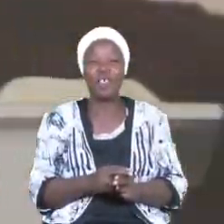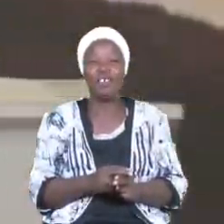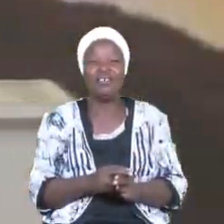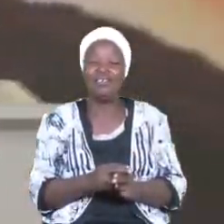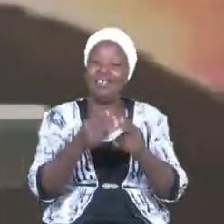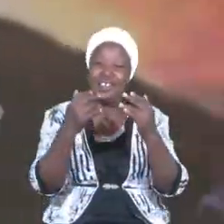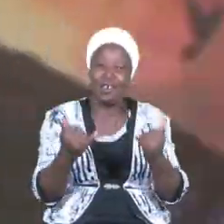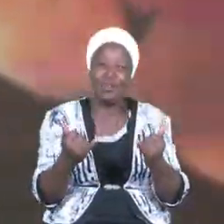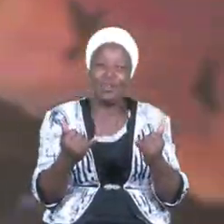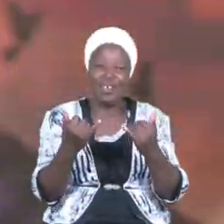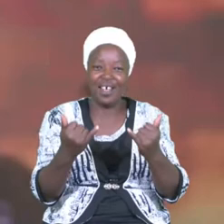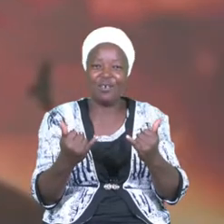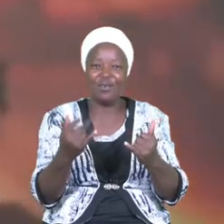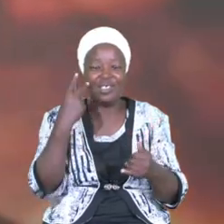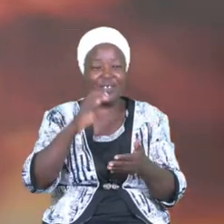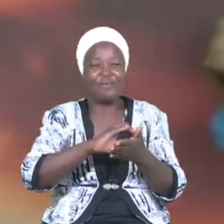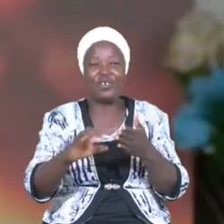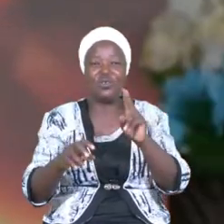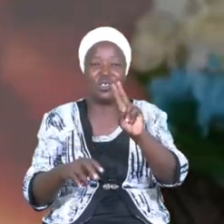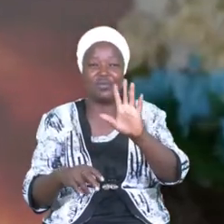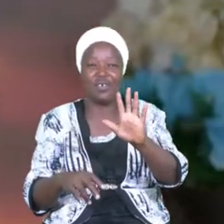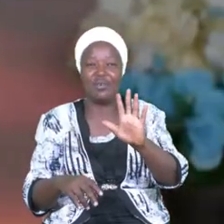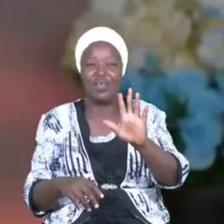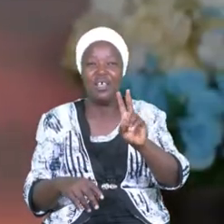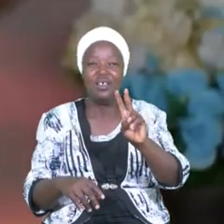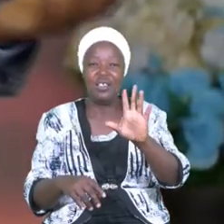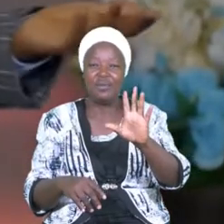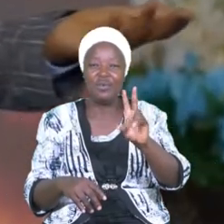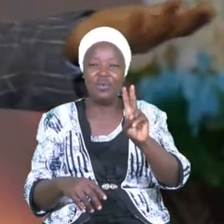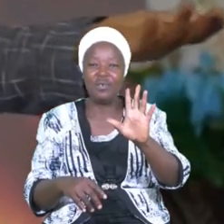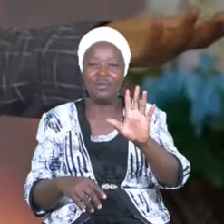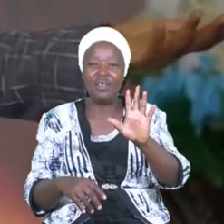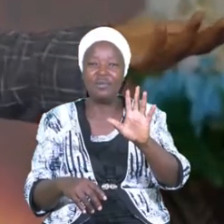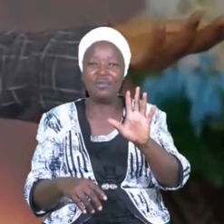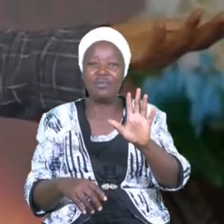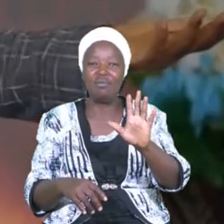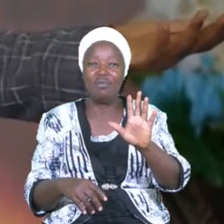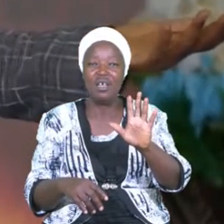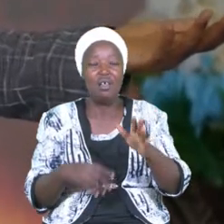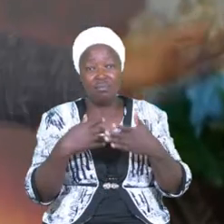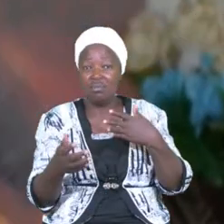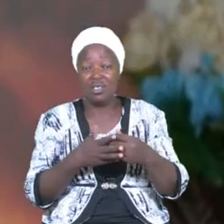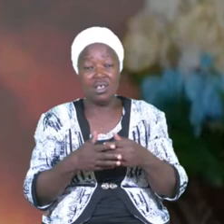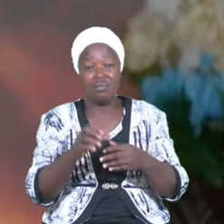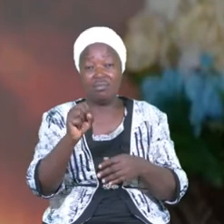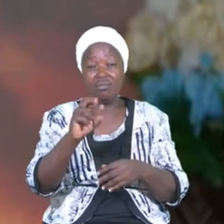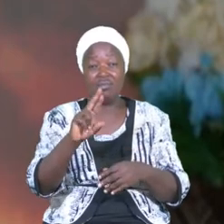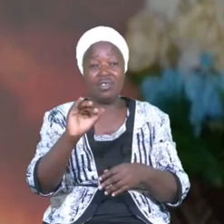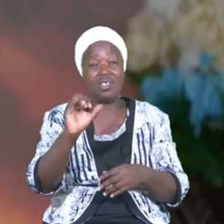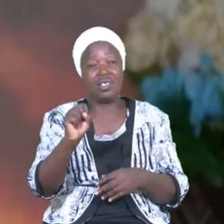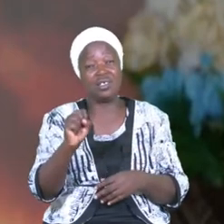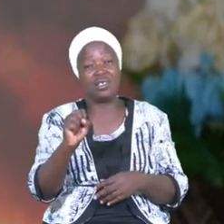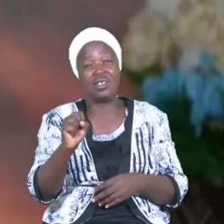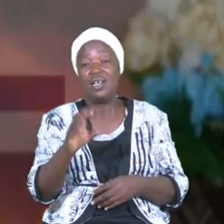Look at verse 25. In verse 25, wherefore, sirs, be of good